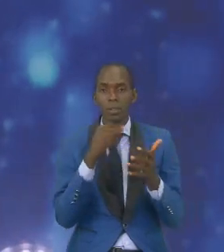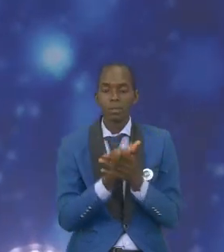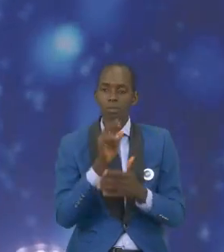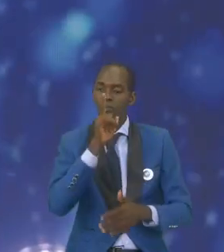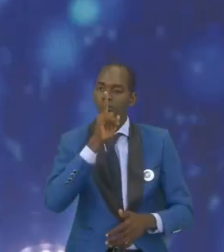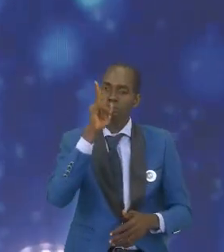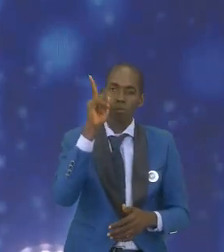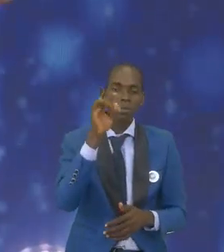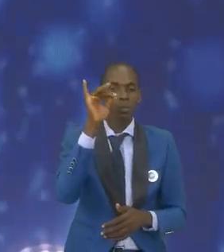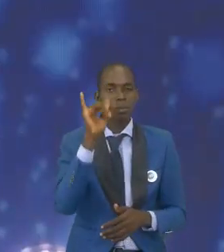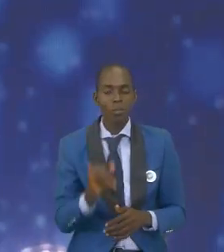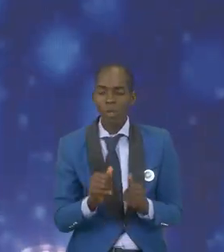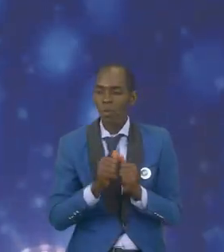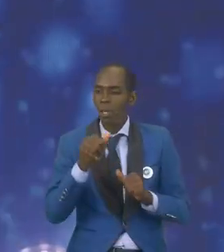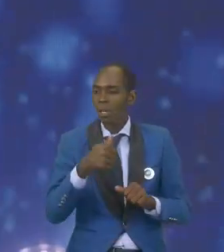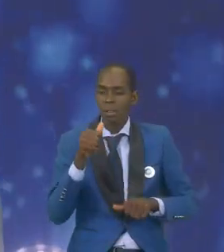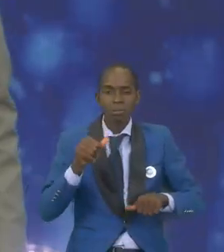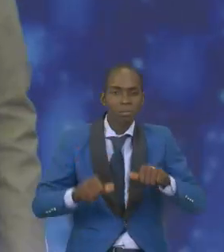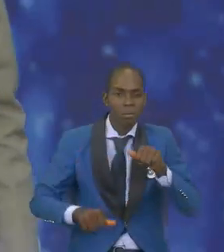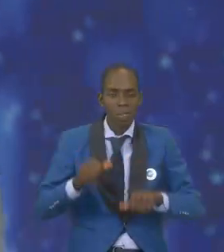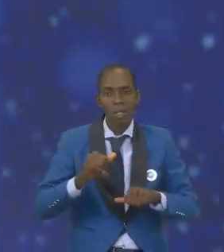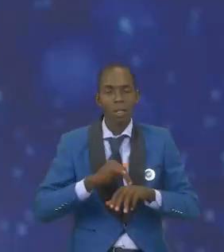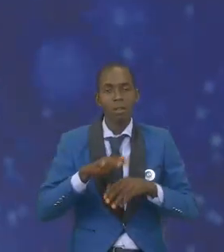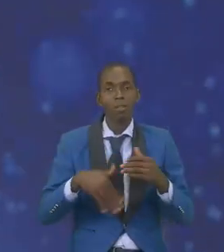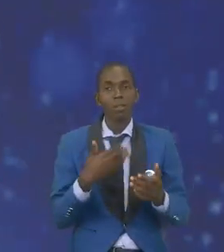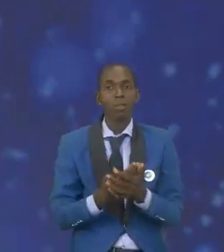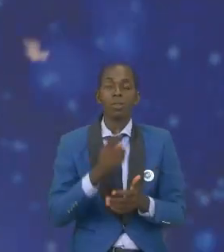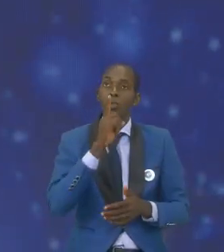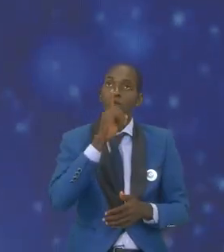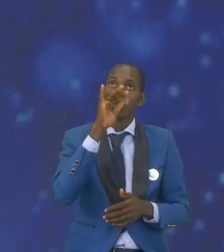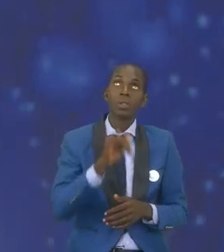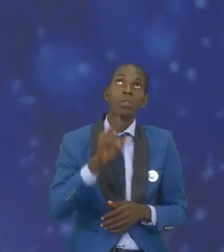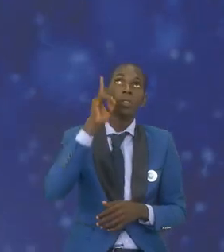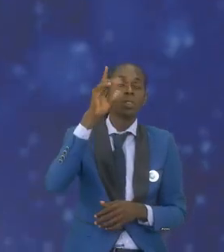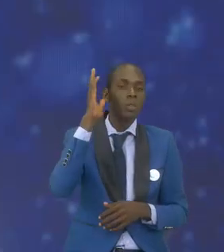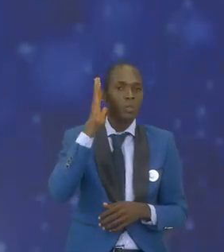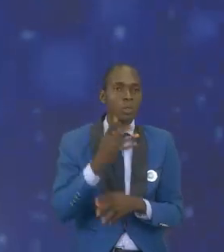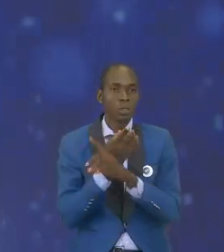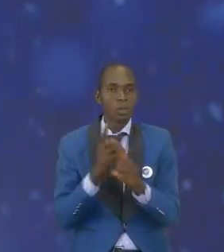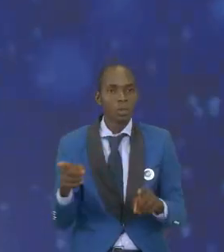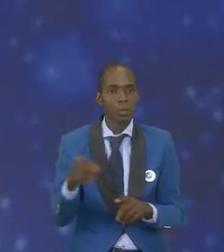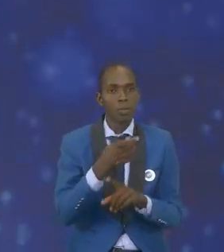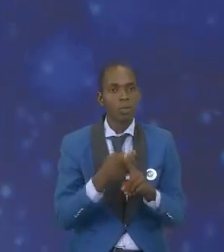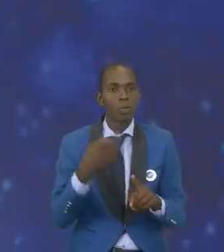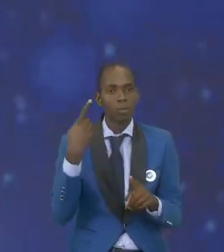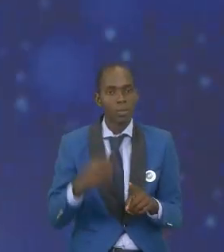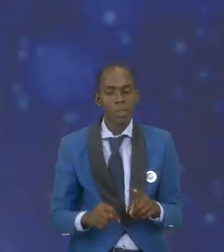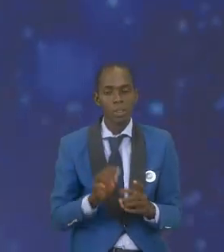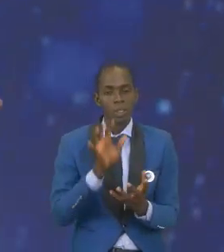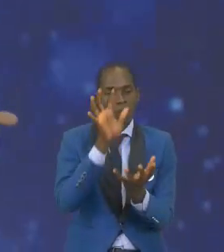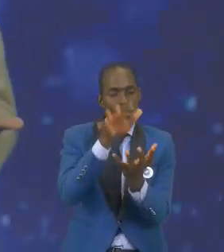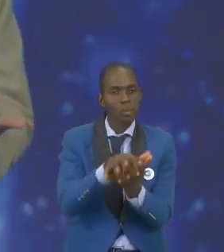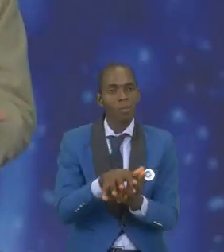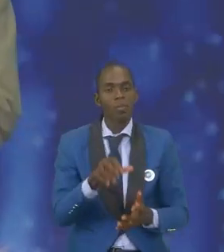surely, certainly, without any shadow of doubt, he shall deliver thee from the snare of the fowler